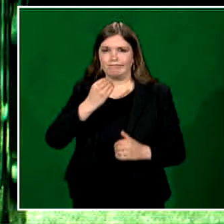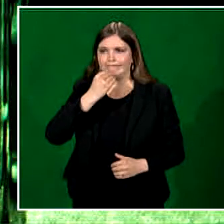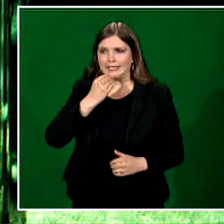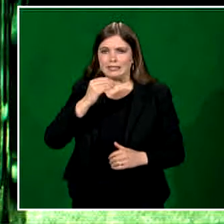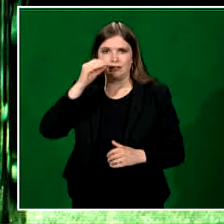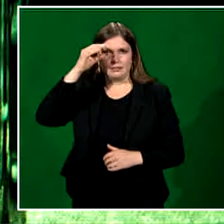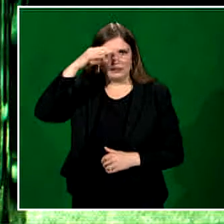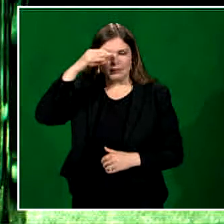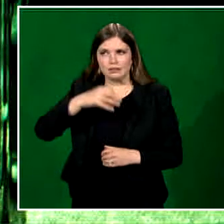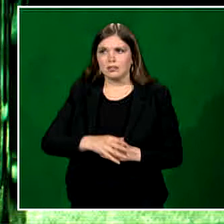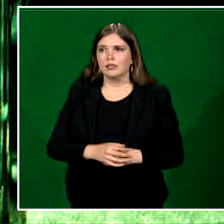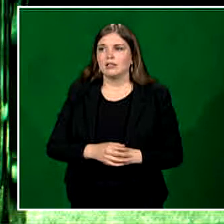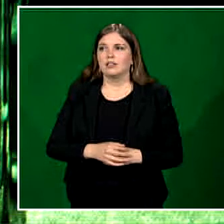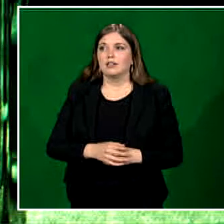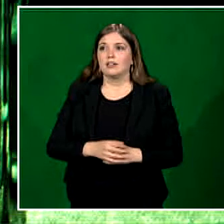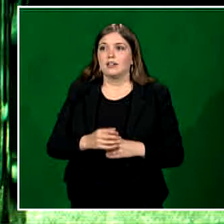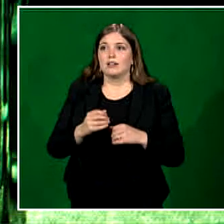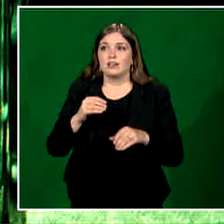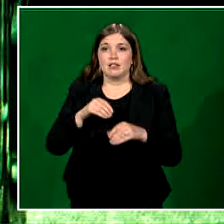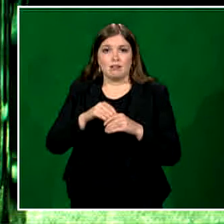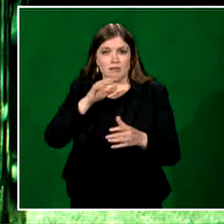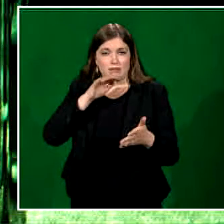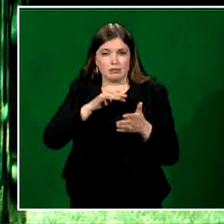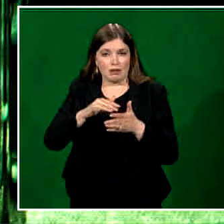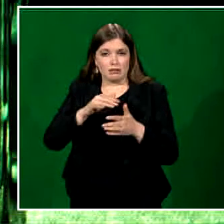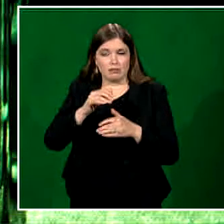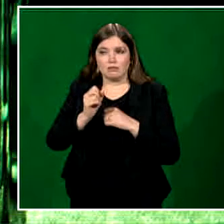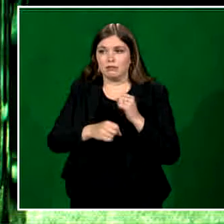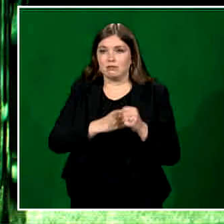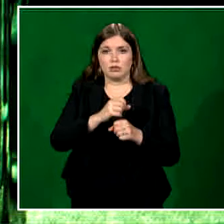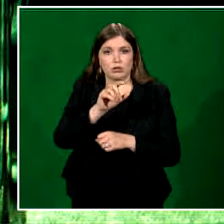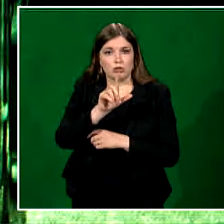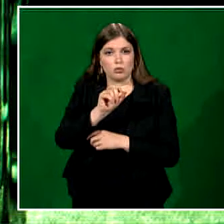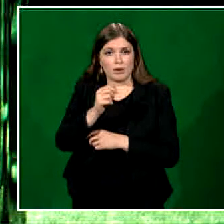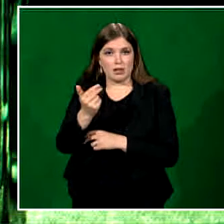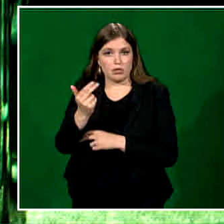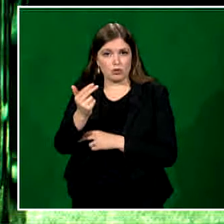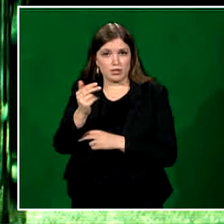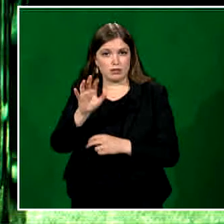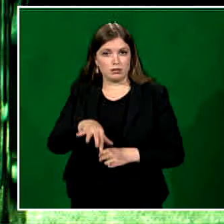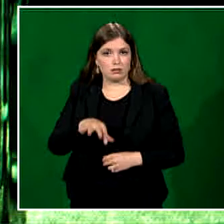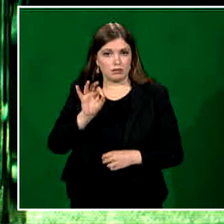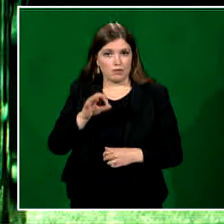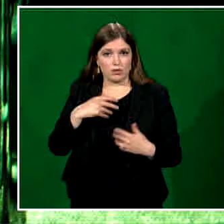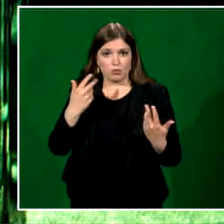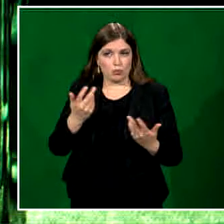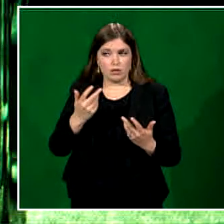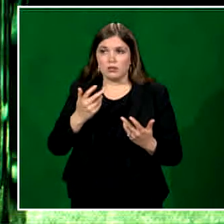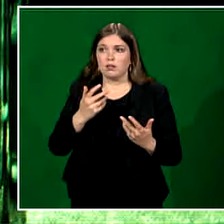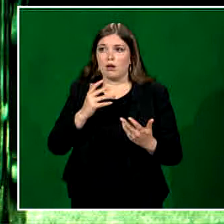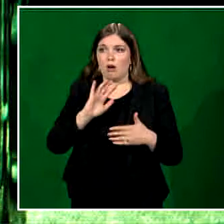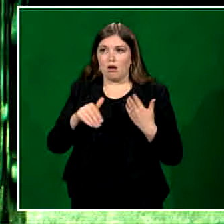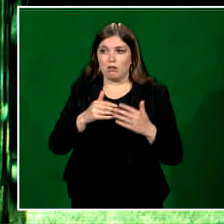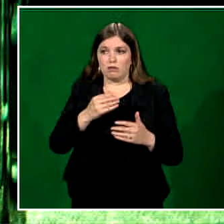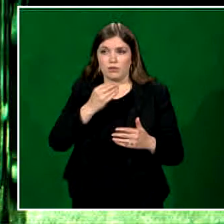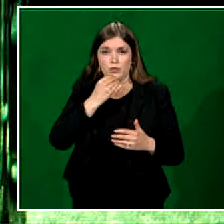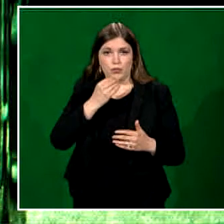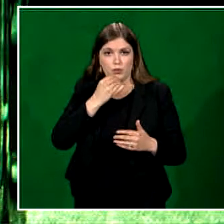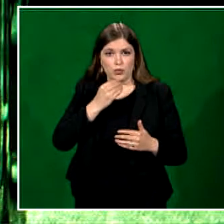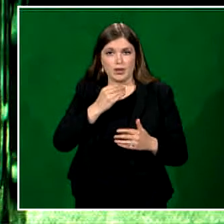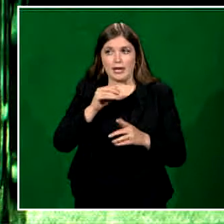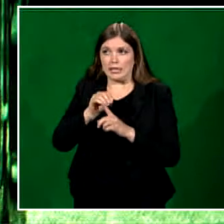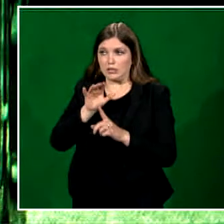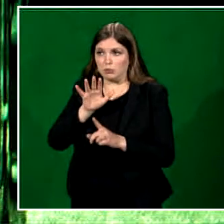by Abdahi 2013 discovered that rough handling of the fruit and exposure to adverse